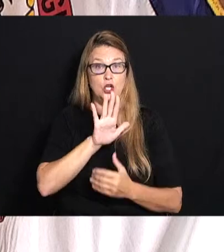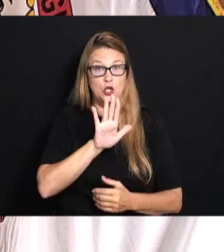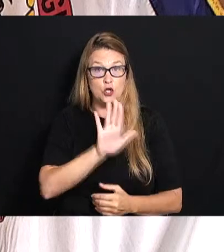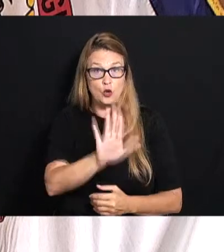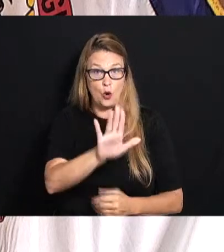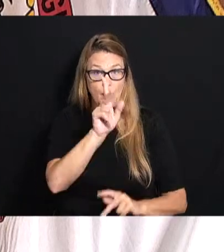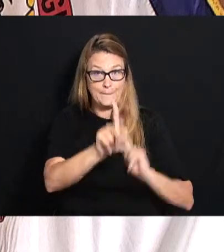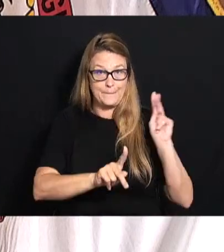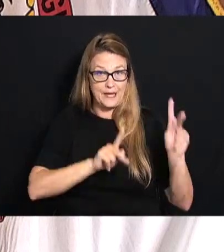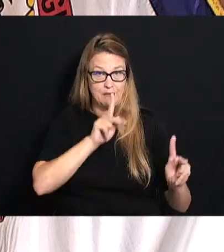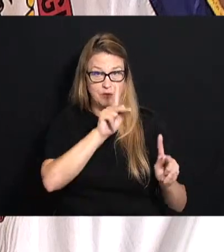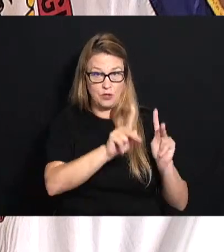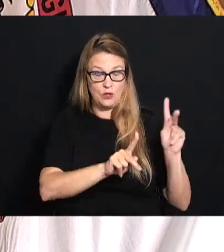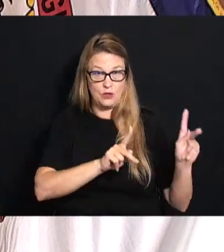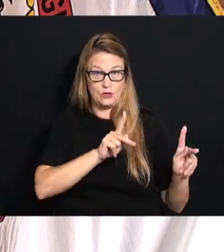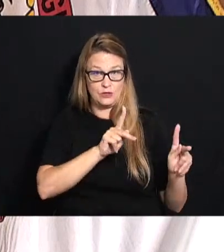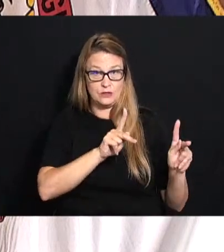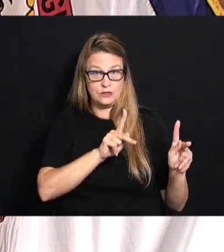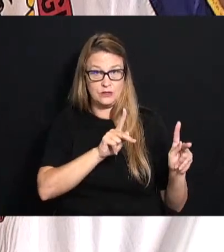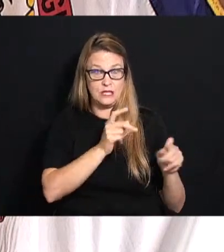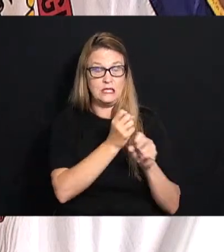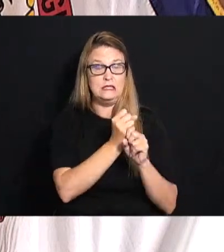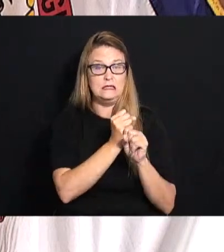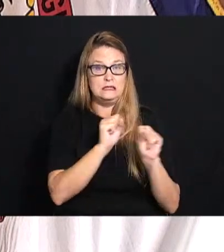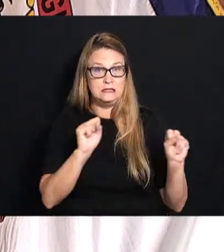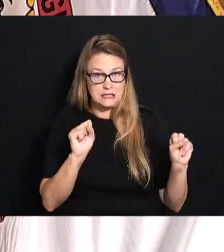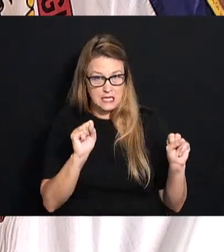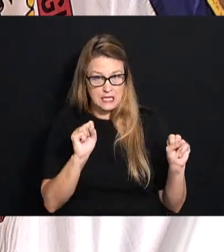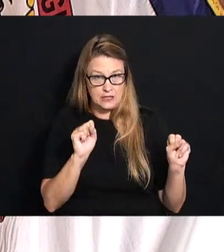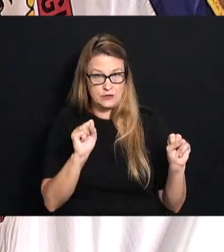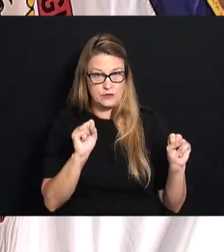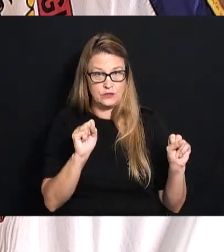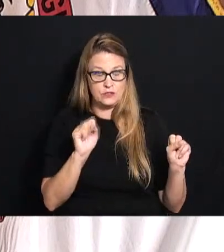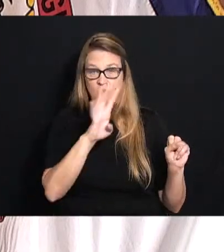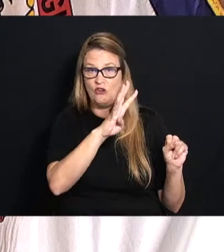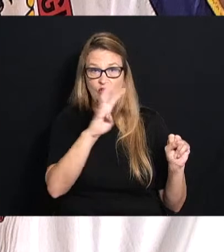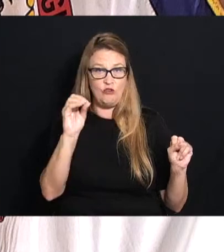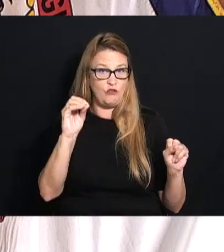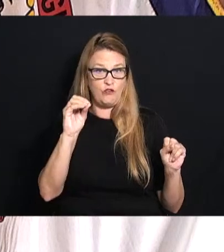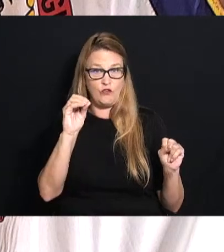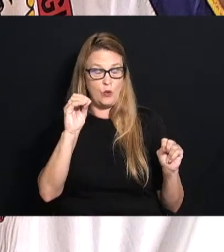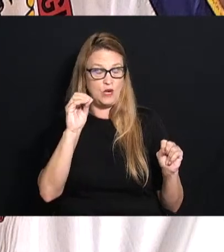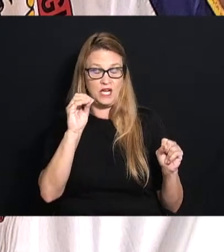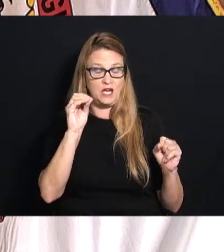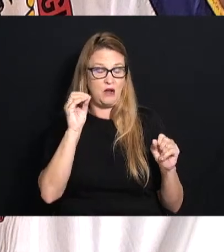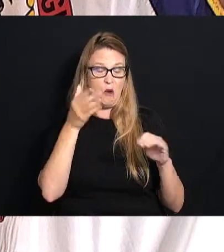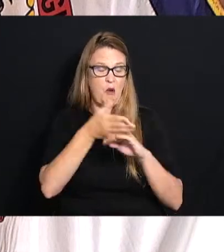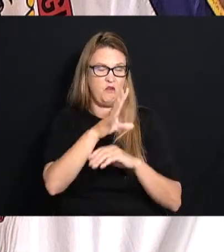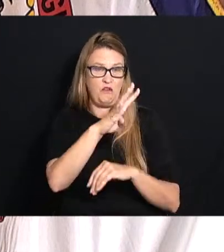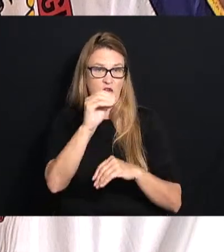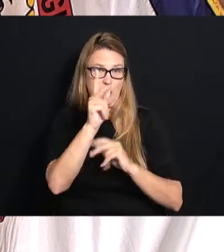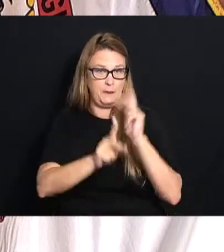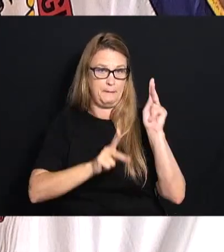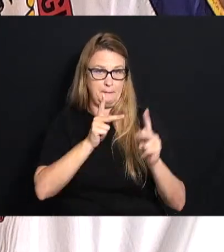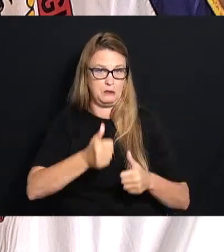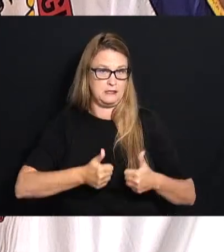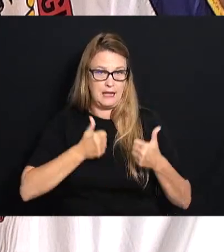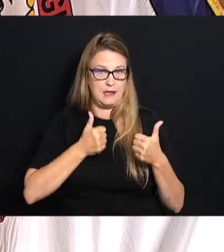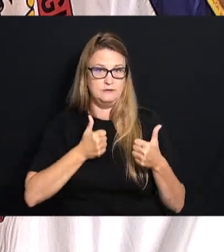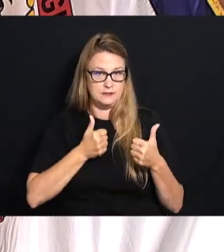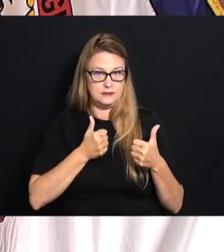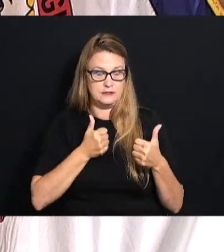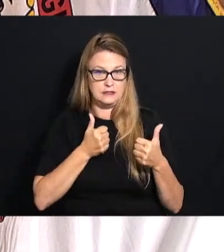people, without any question, have saved 40 plus people's lives.